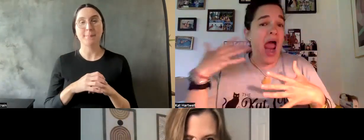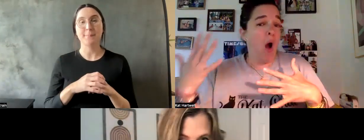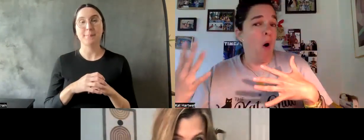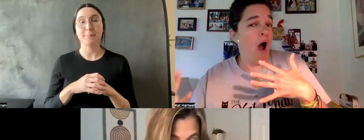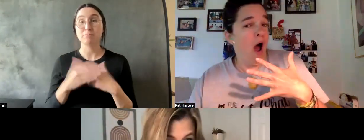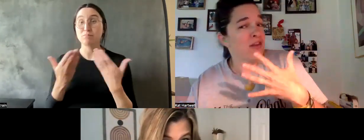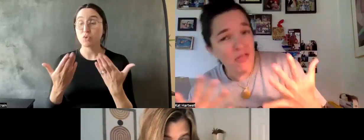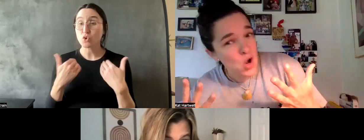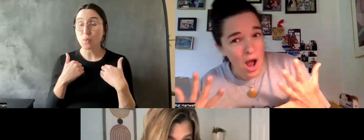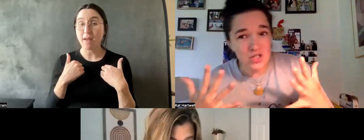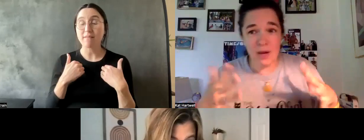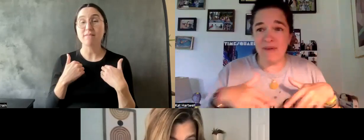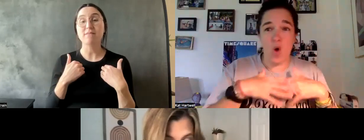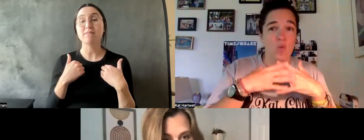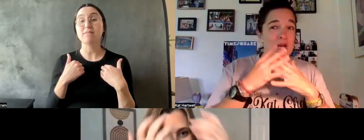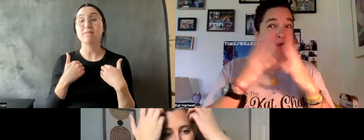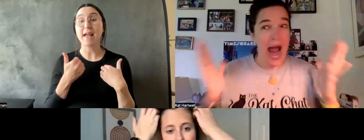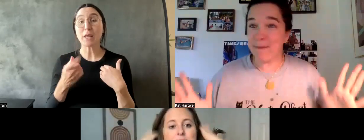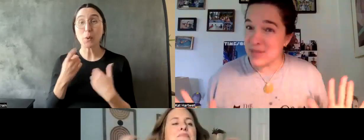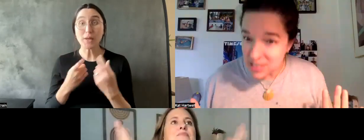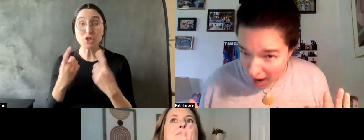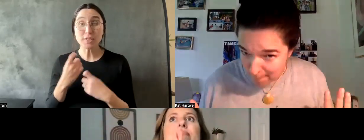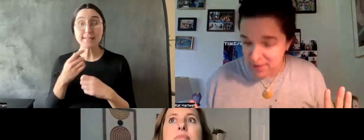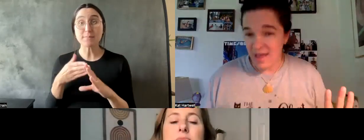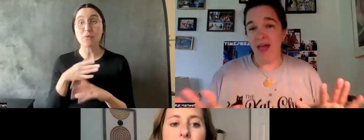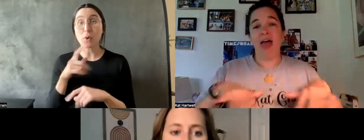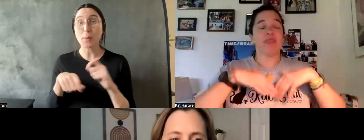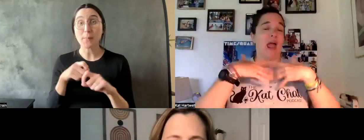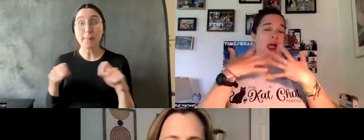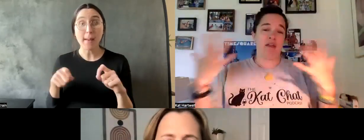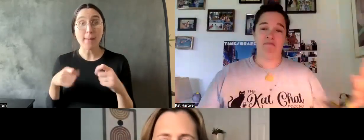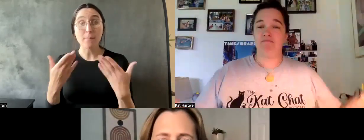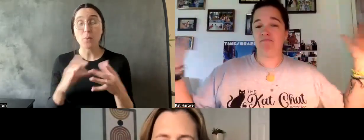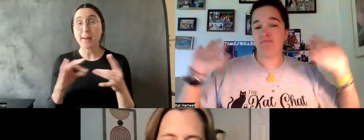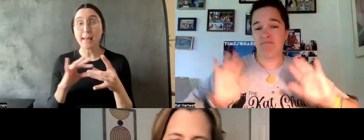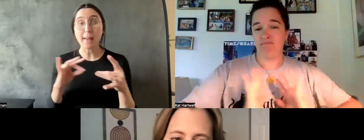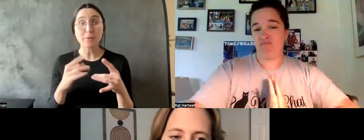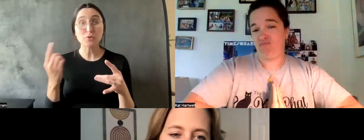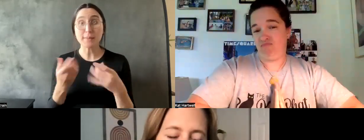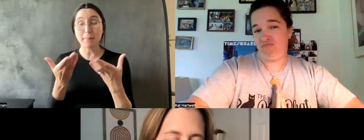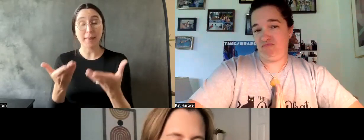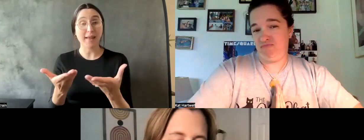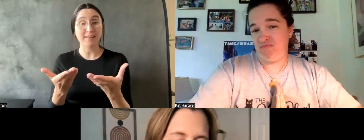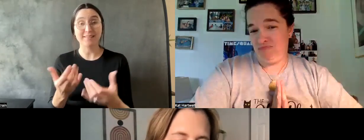or another question before we wrap it up, then